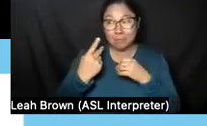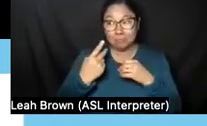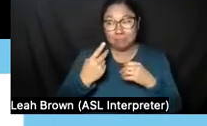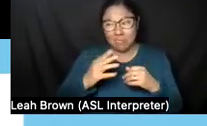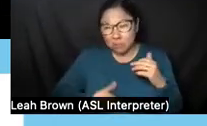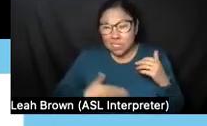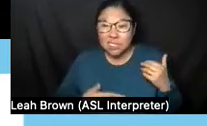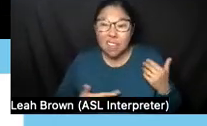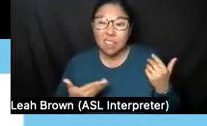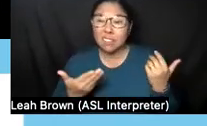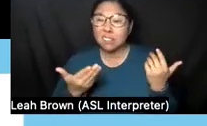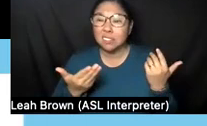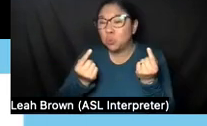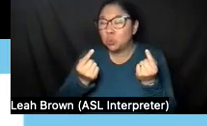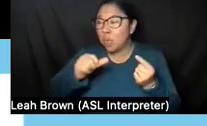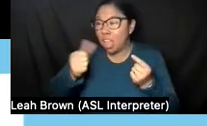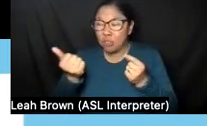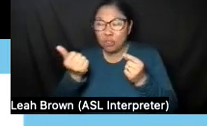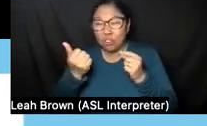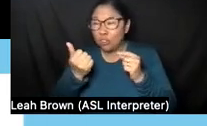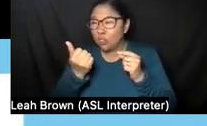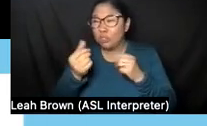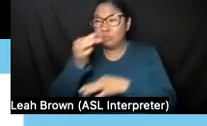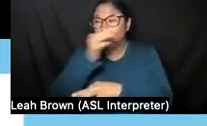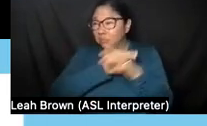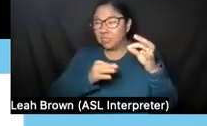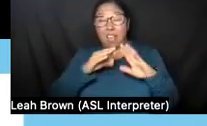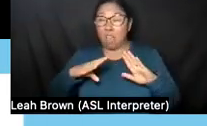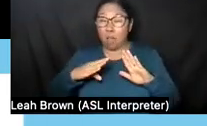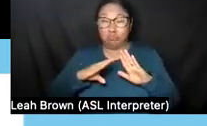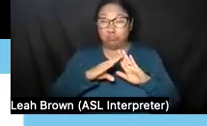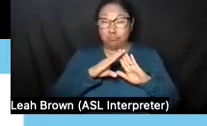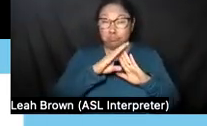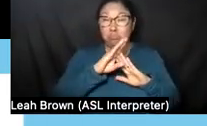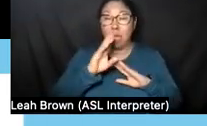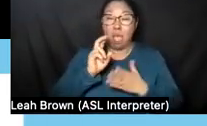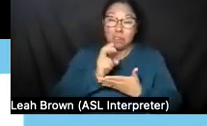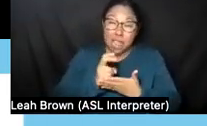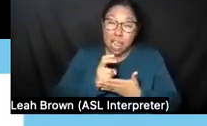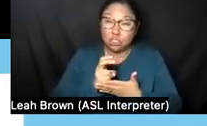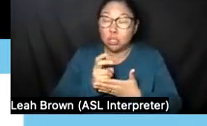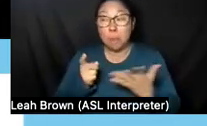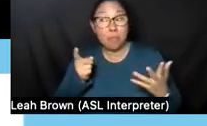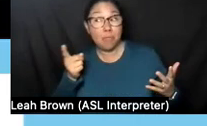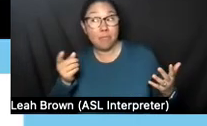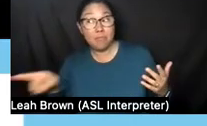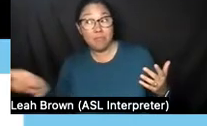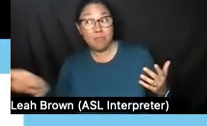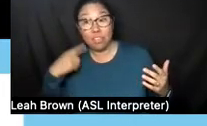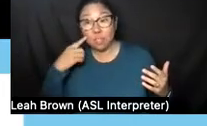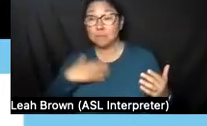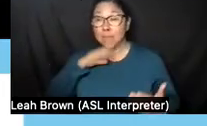things that we can do instead of getting to this high peak or this big tantrum? Maybe they have thoughts. I know my daughter shares,